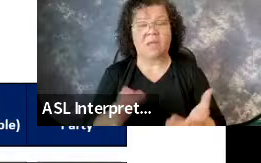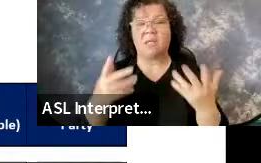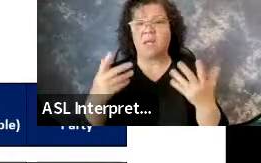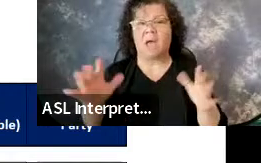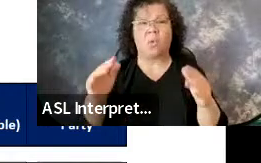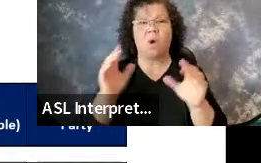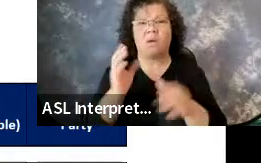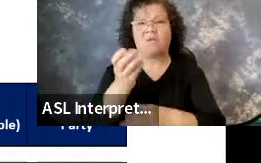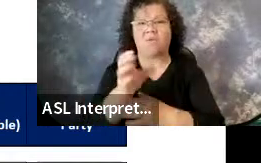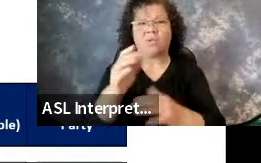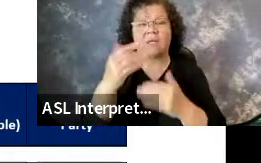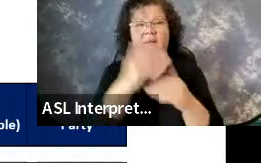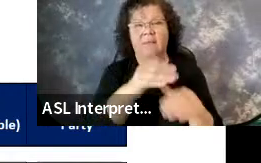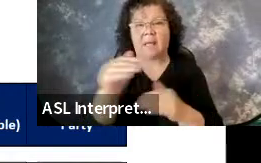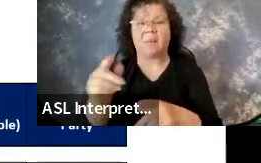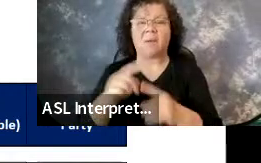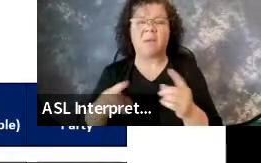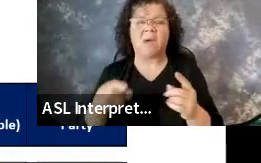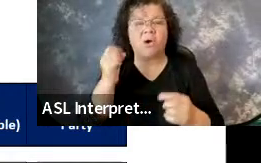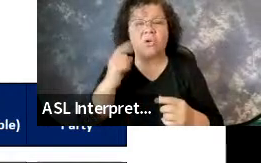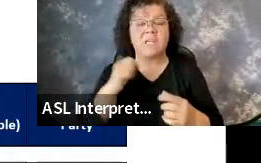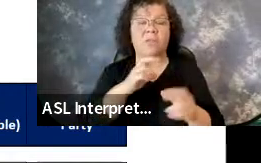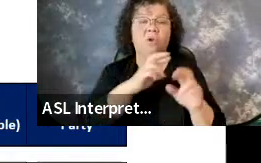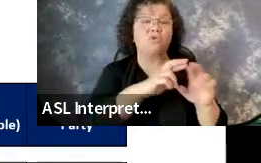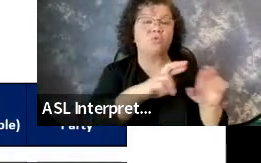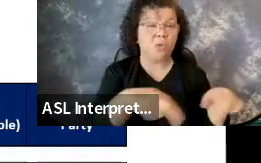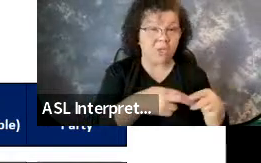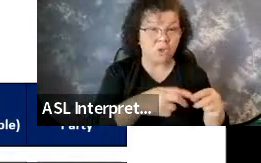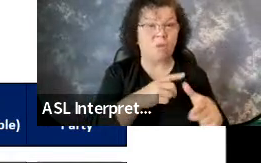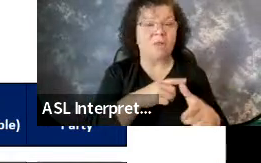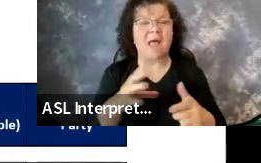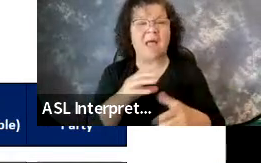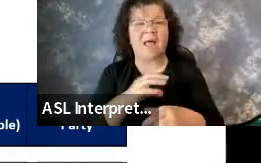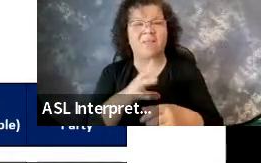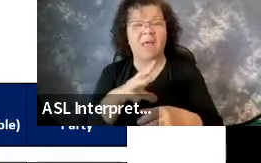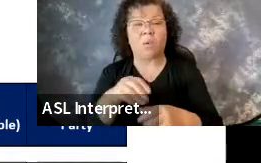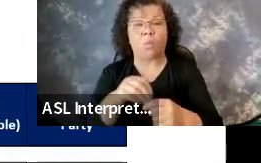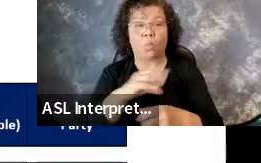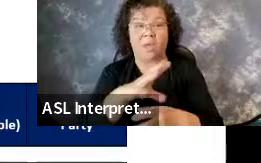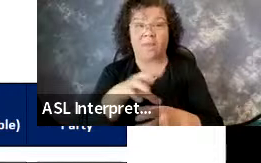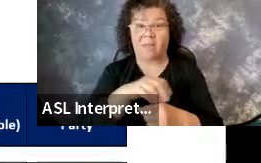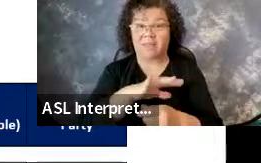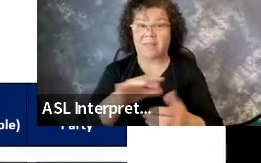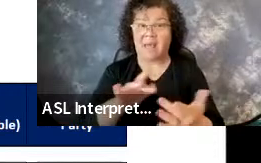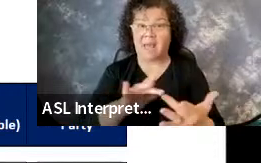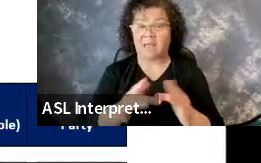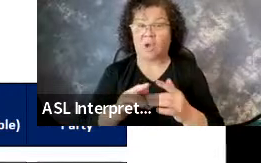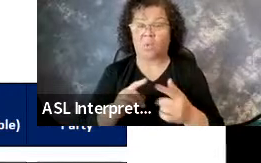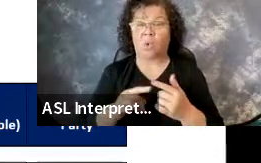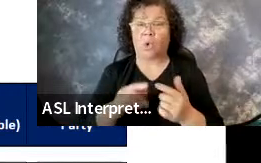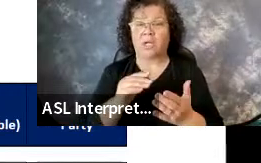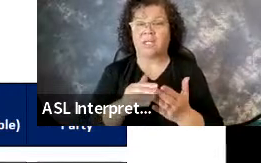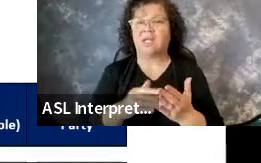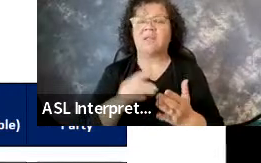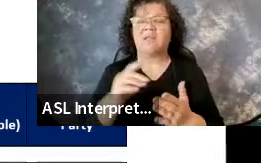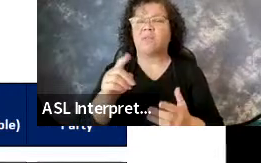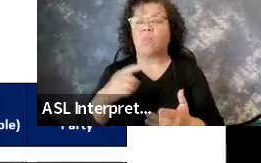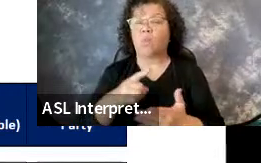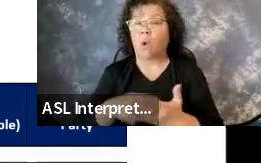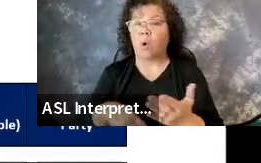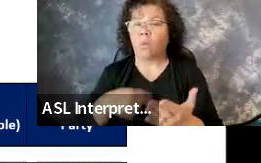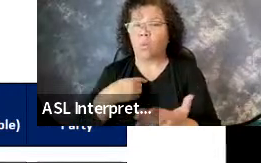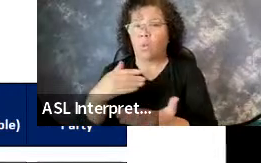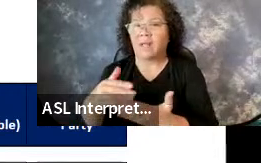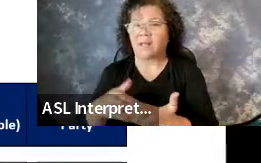So I think recognizing that there's like a regional network and then there's specific points within that network, but what we list is not the only things that are critical, because I